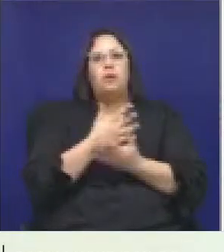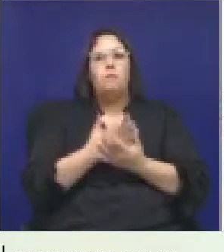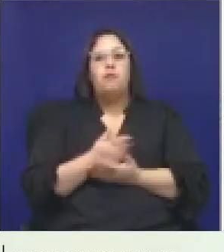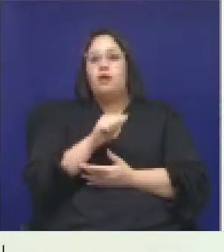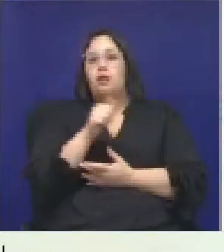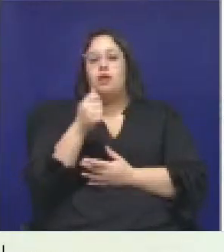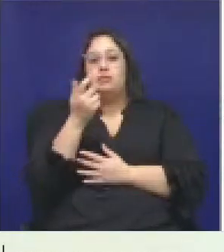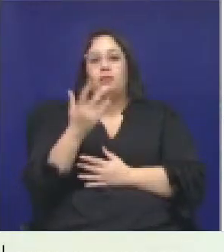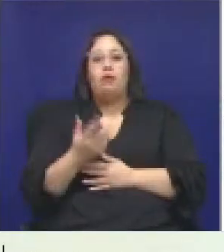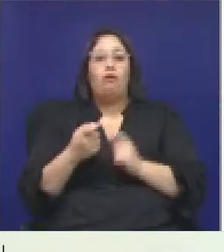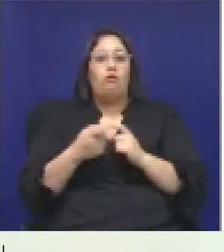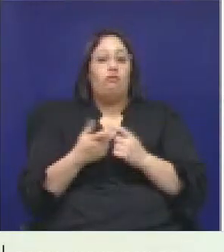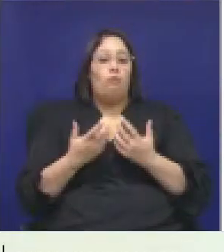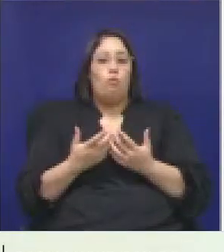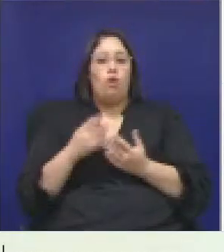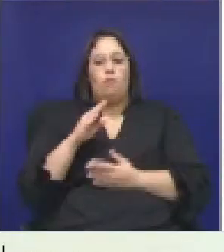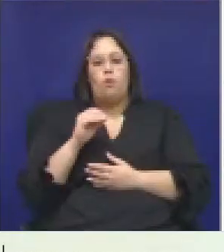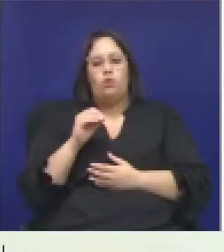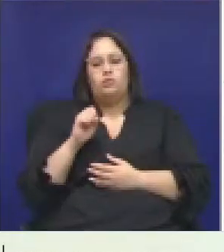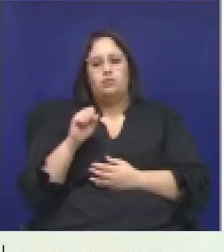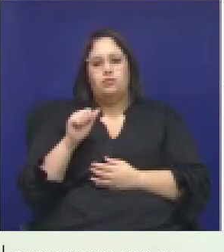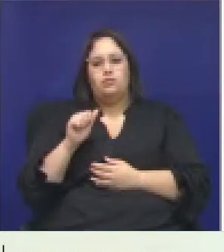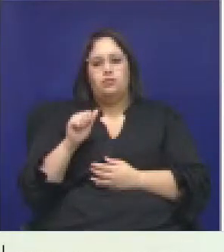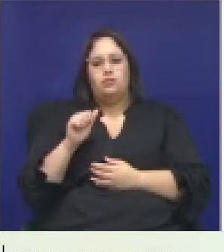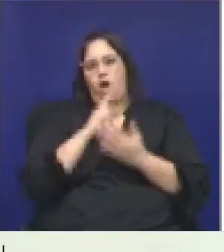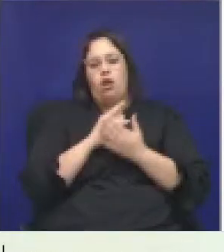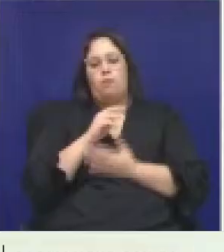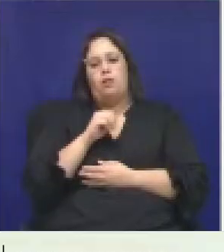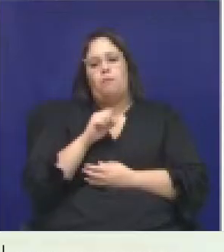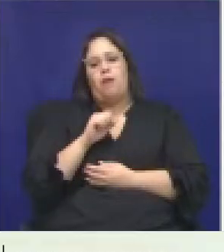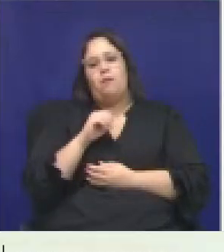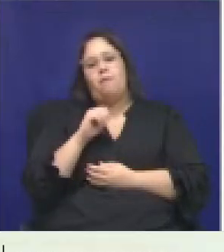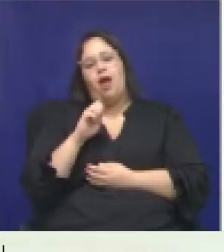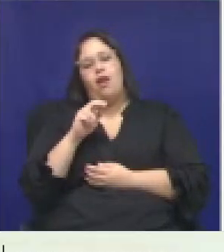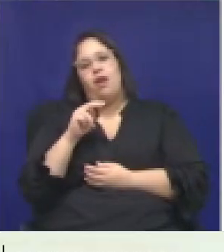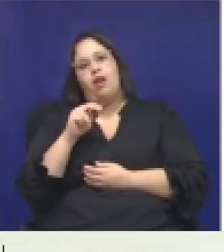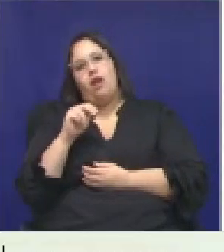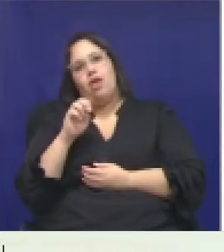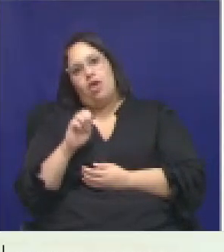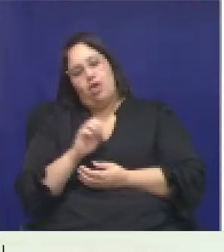next speaker will be from Bosa, Honourable Maimane. Thank you.